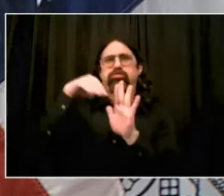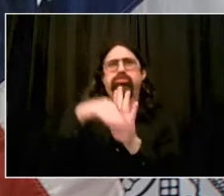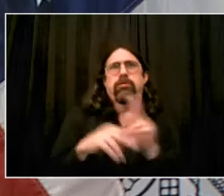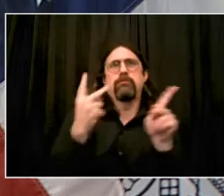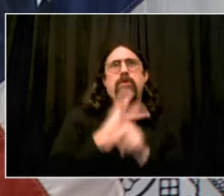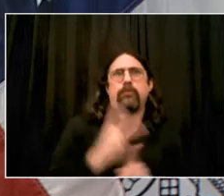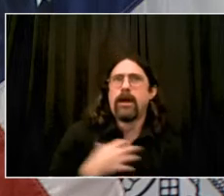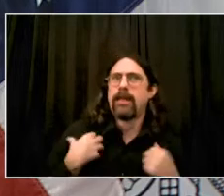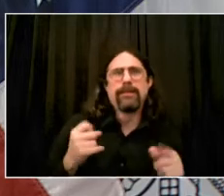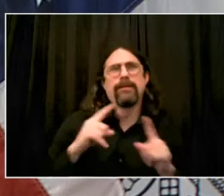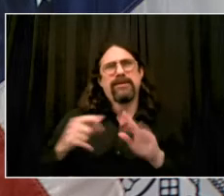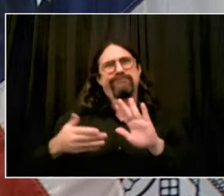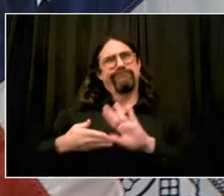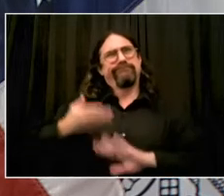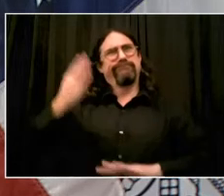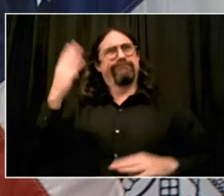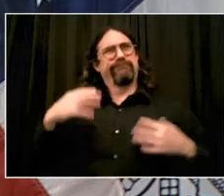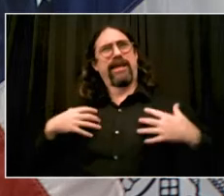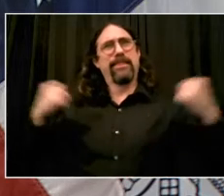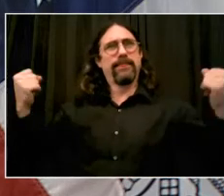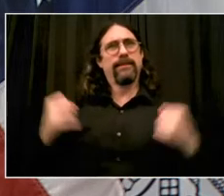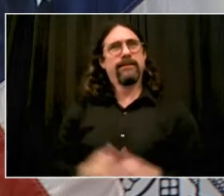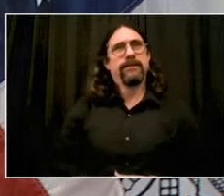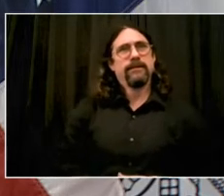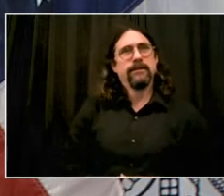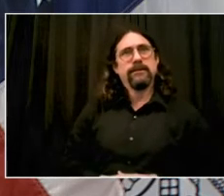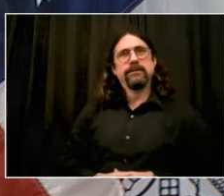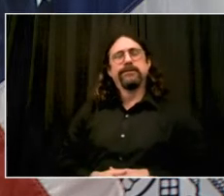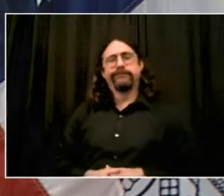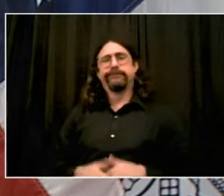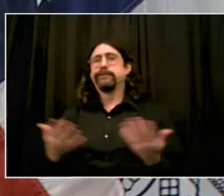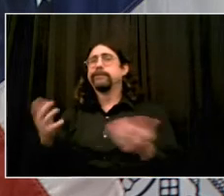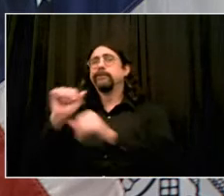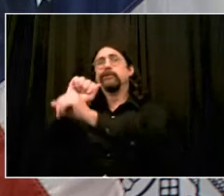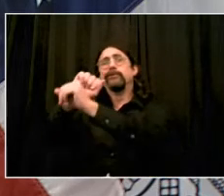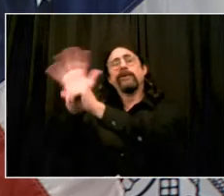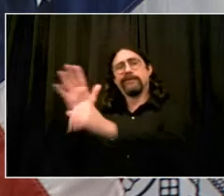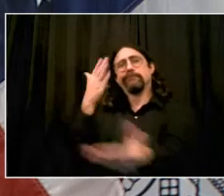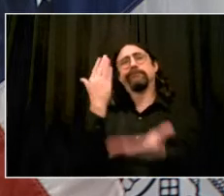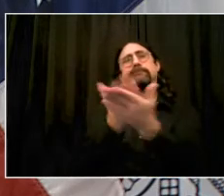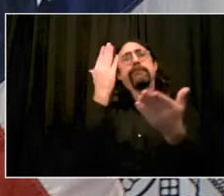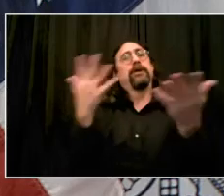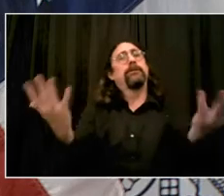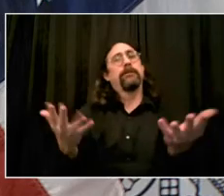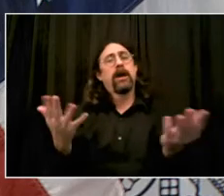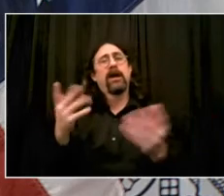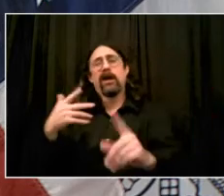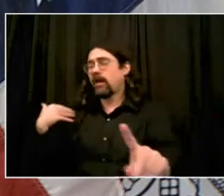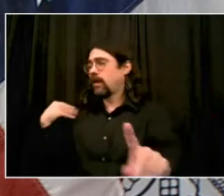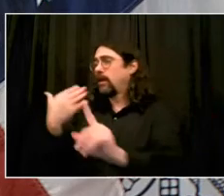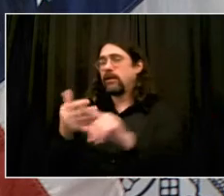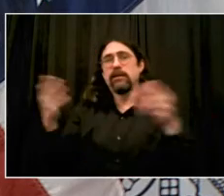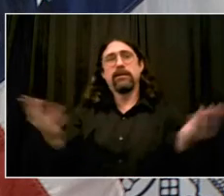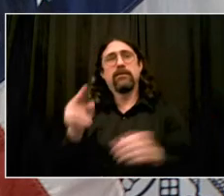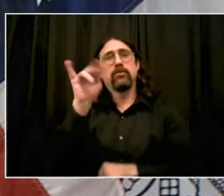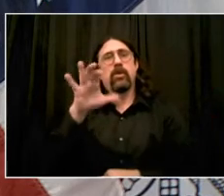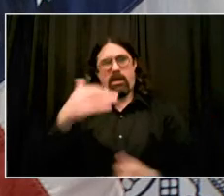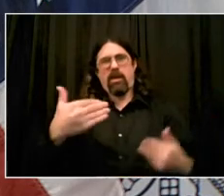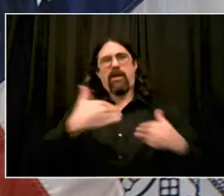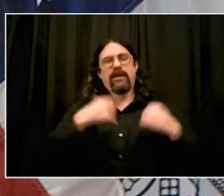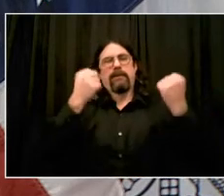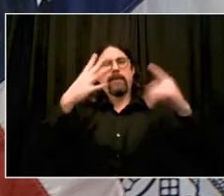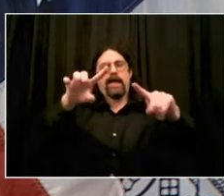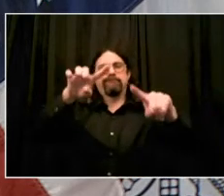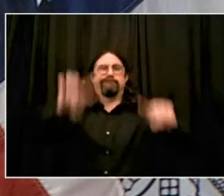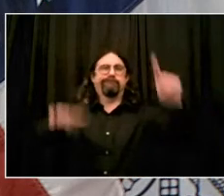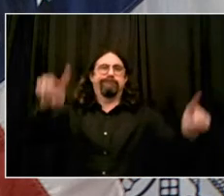about something very exciting in terms of worker cooperatives, employee-owned businesses. This could be a transcendent part of the future of